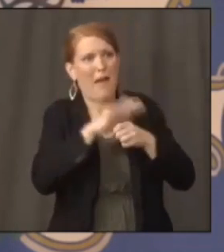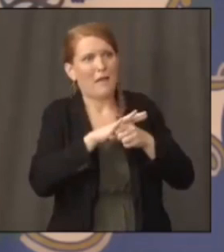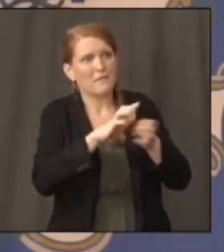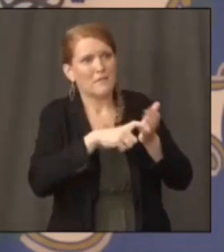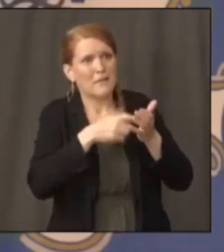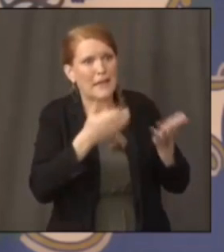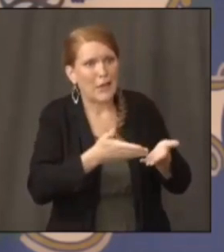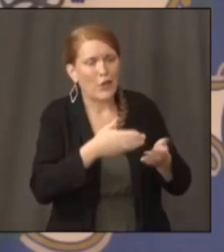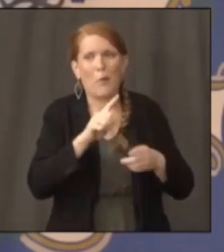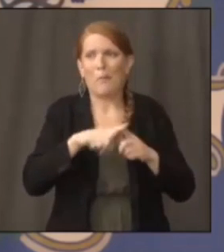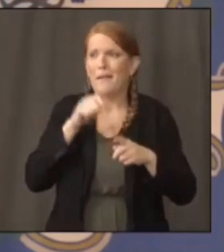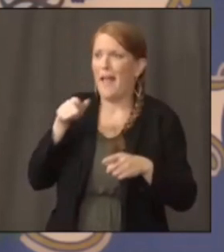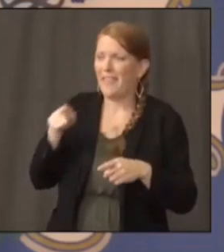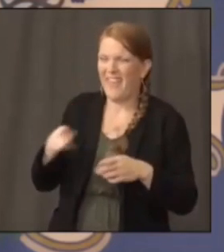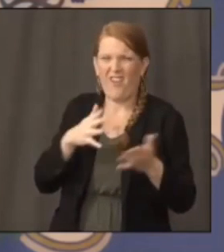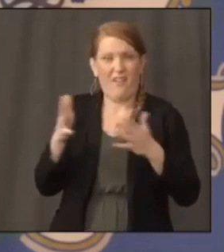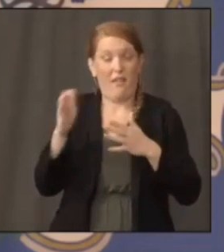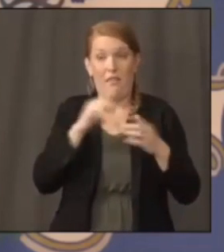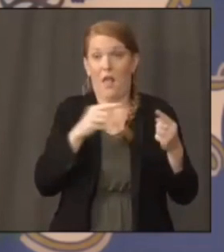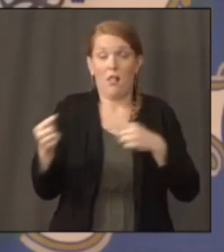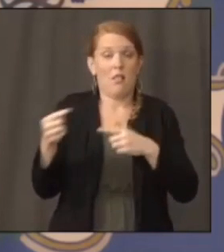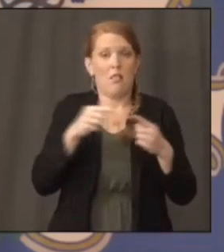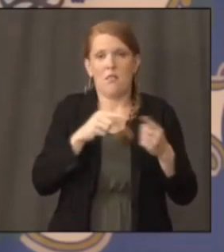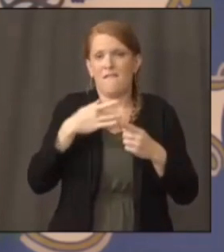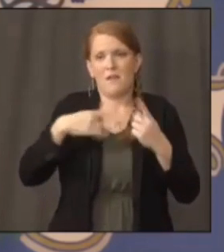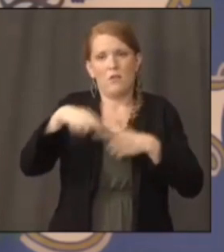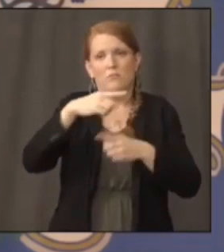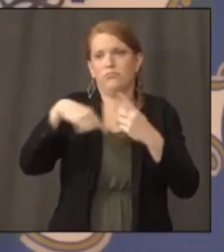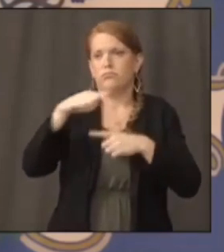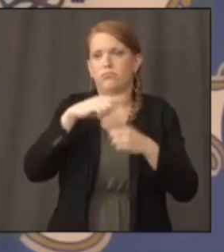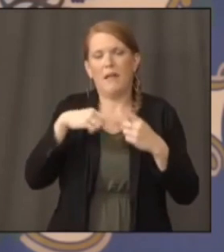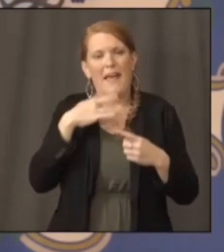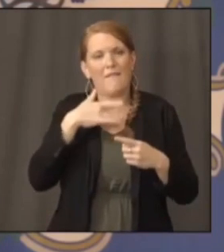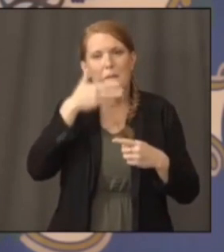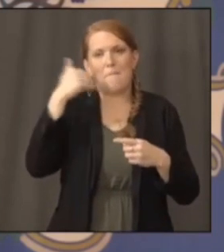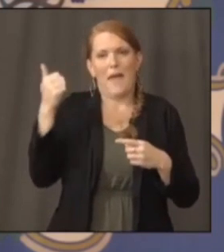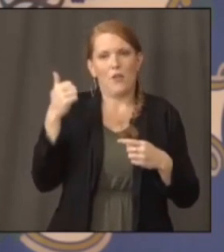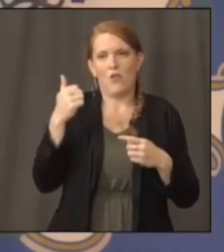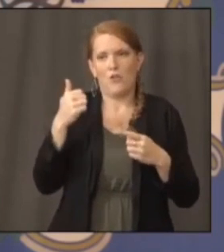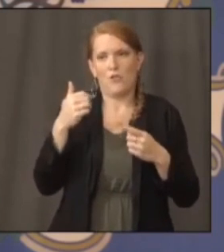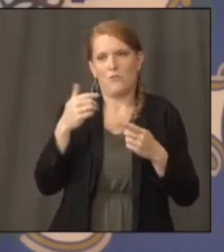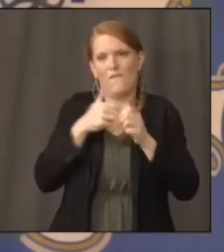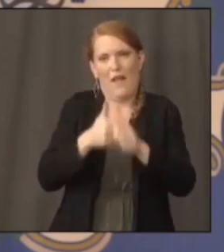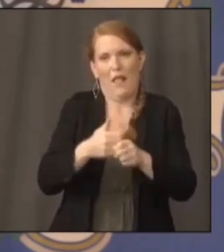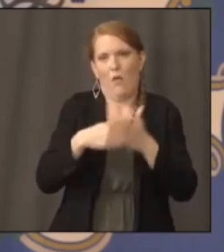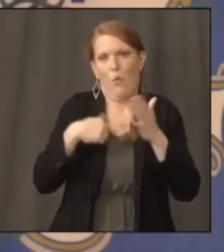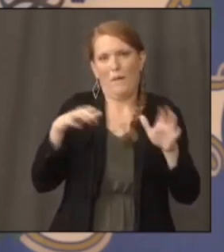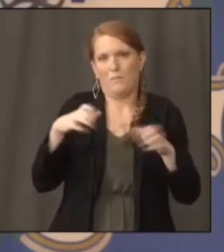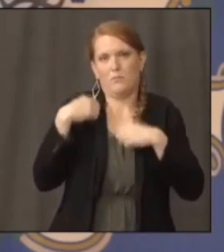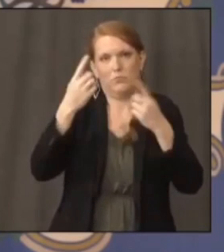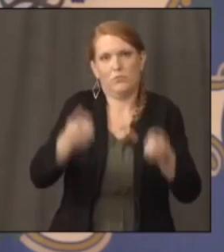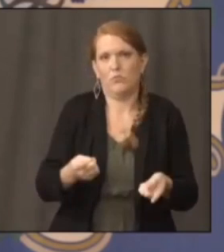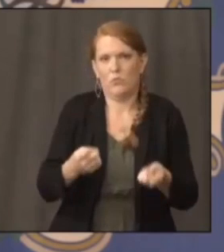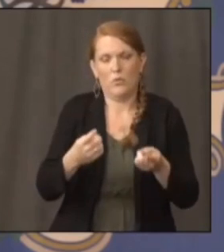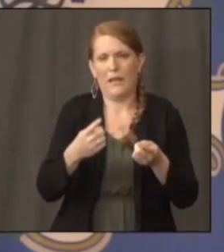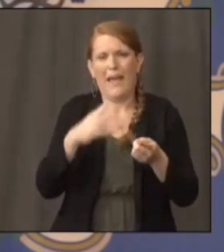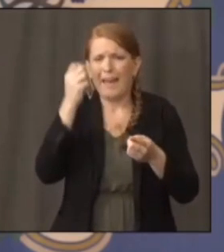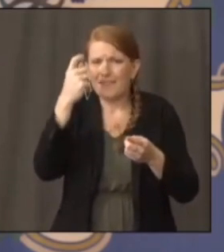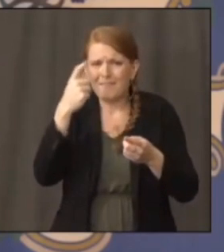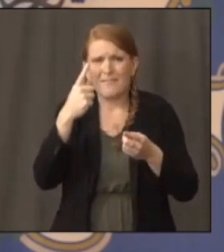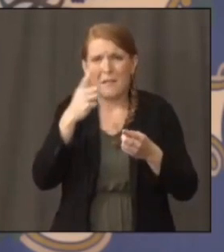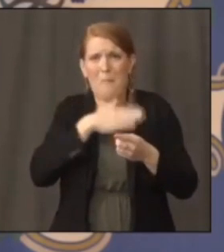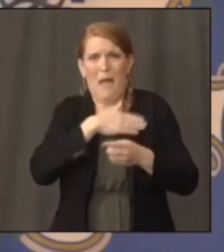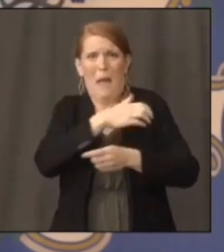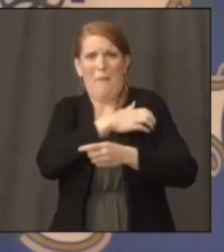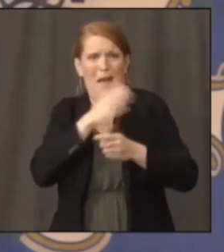state? So I think what we're doing right now makes a lot of sense. I think it's working, and I'm trying to really narrow what I do just to public